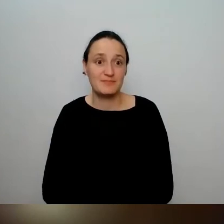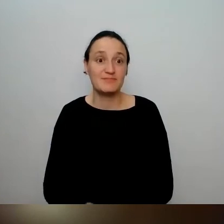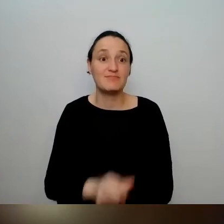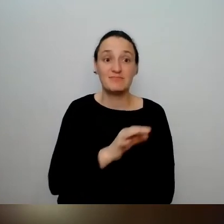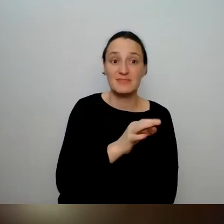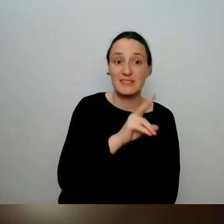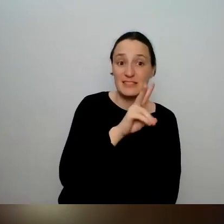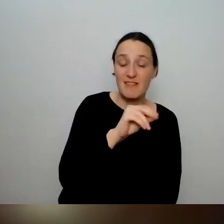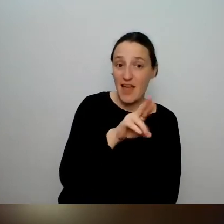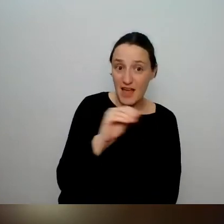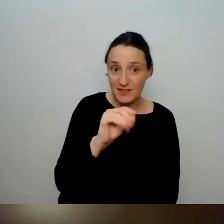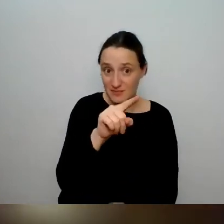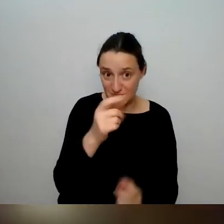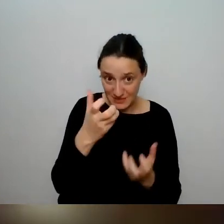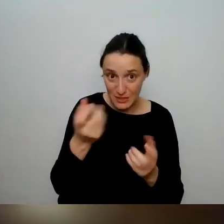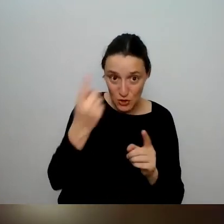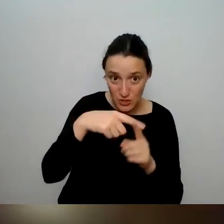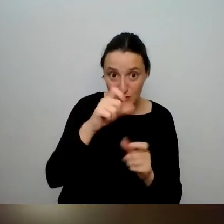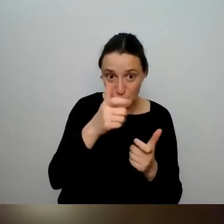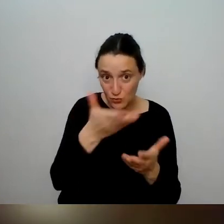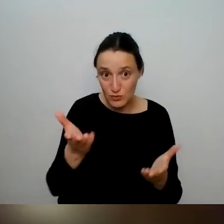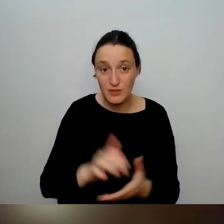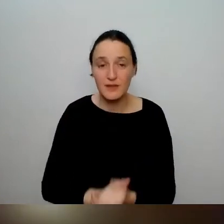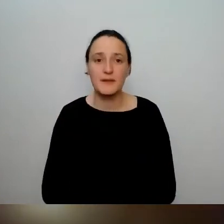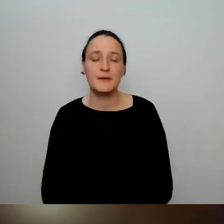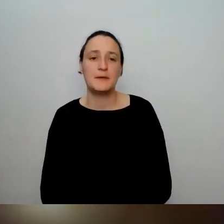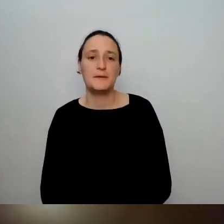you like to add something to this?